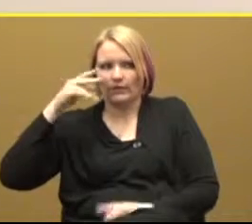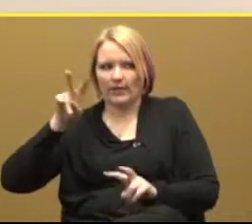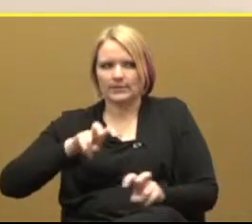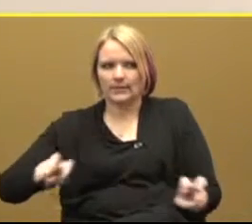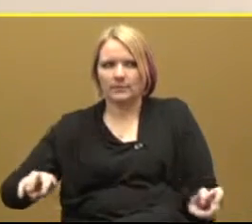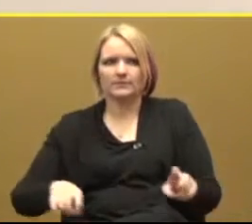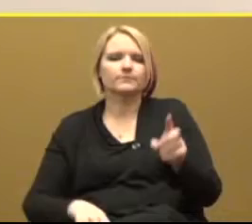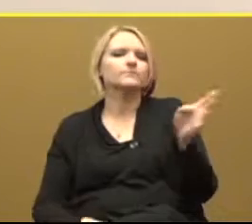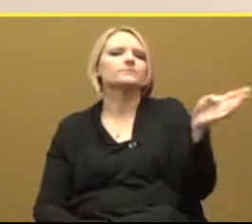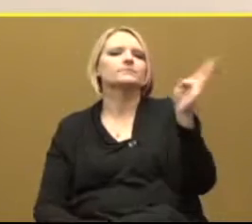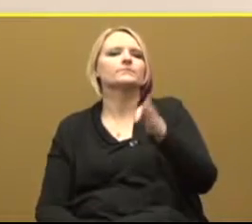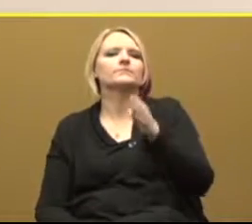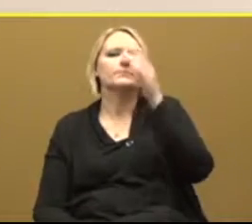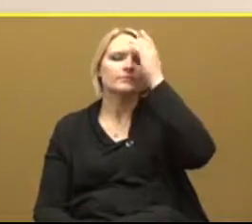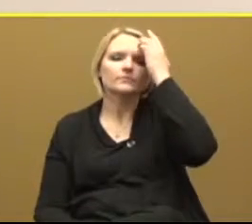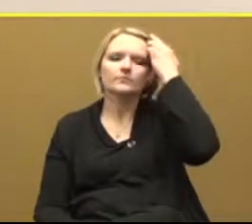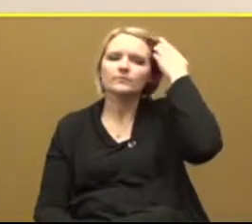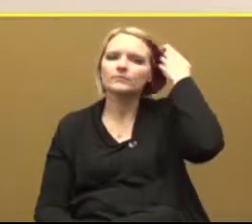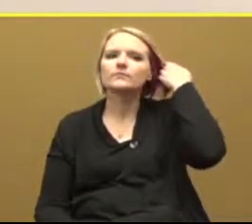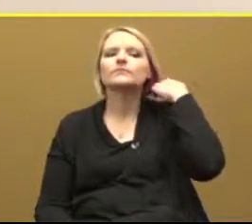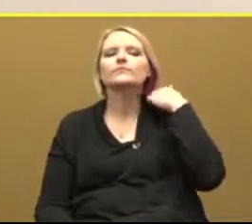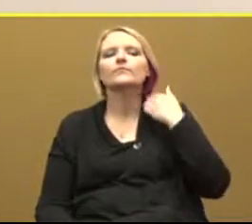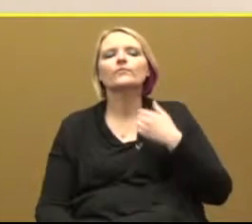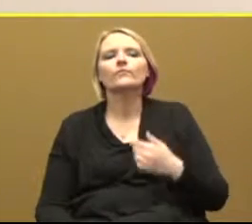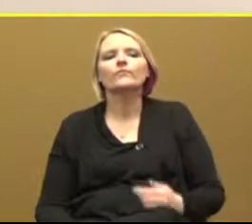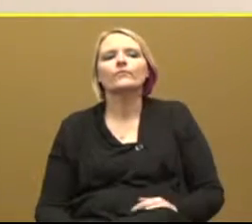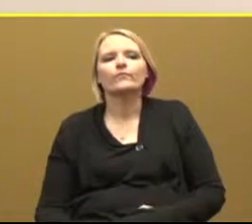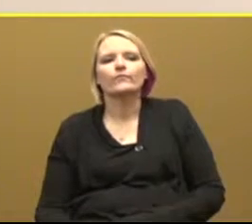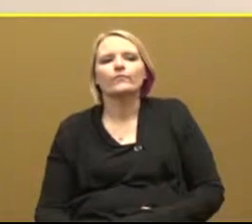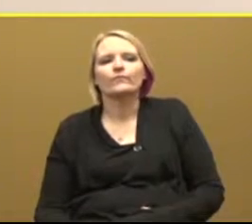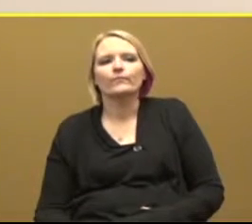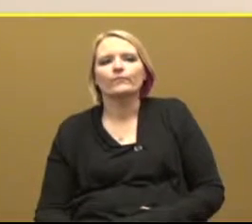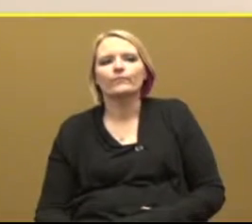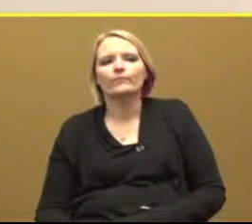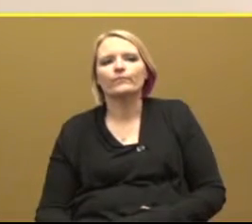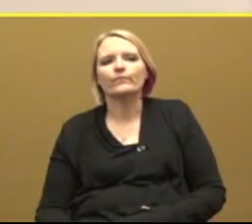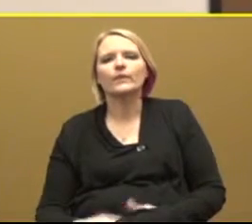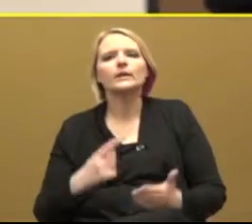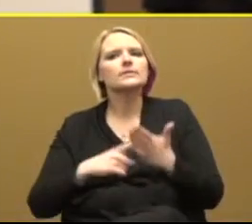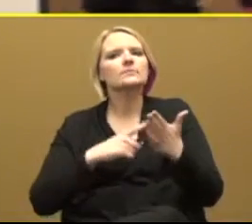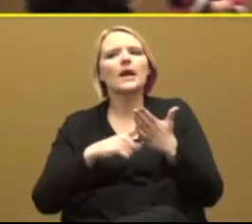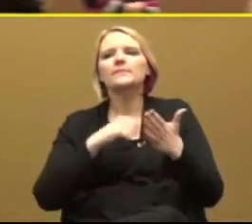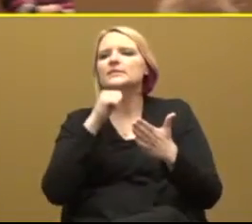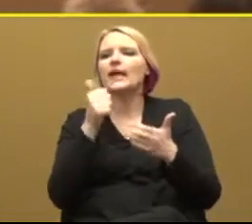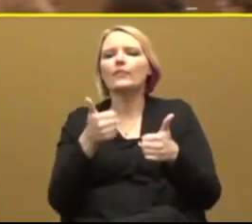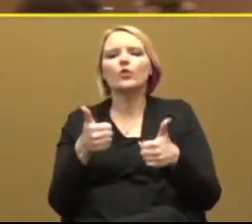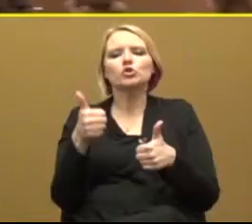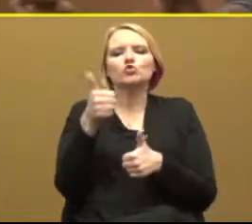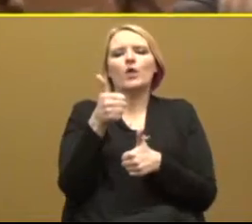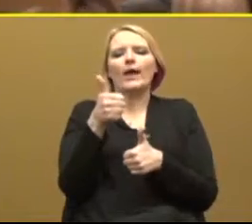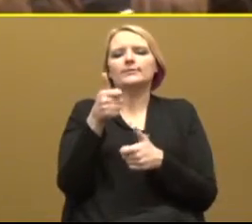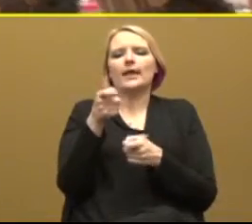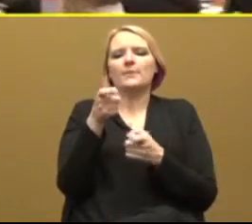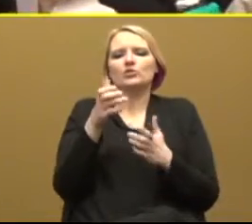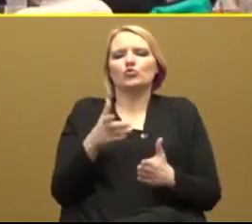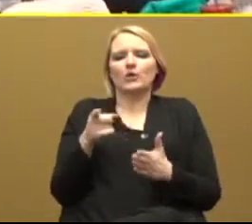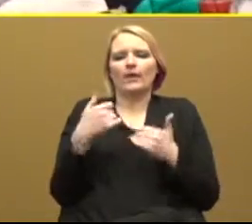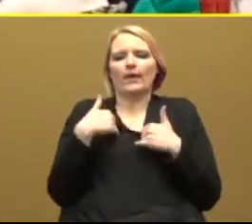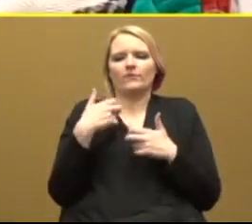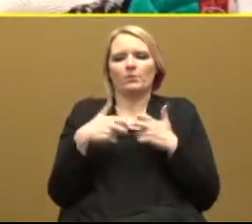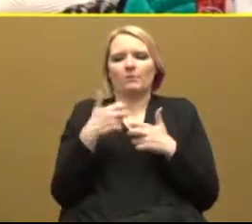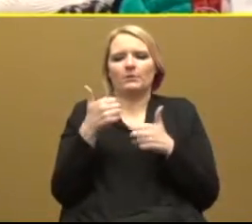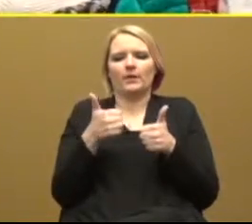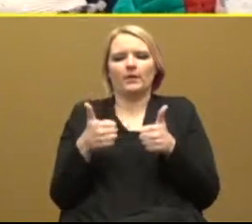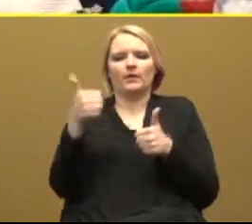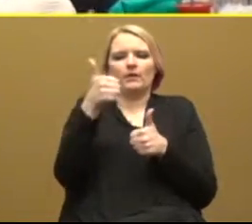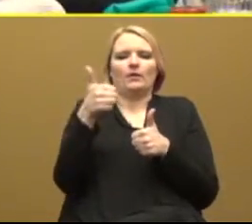And then I think sometimes it may not be even your direct administrator that's in there that has the problem, but maybe